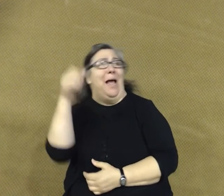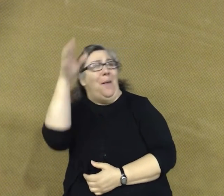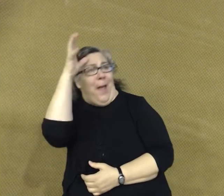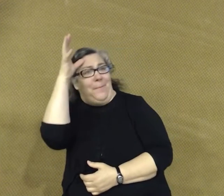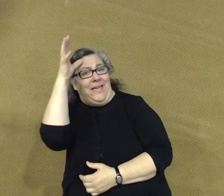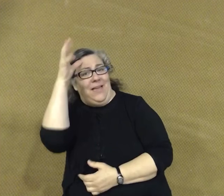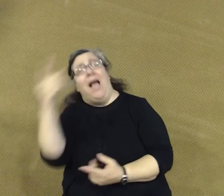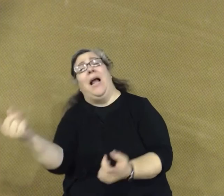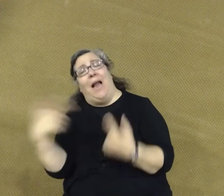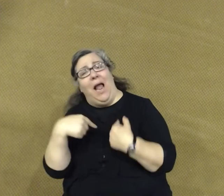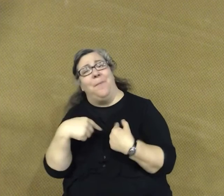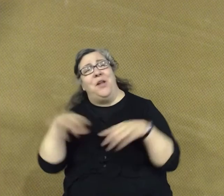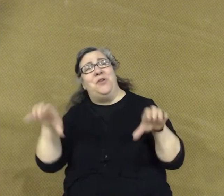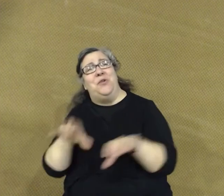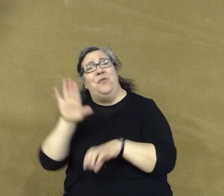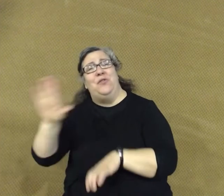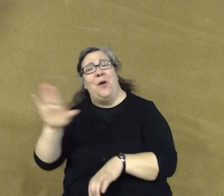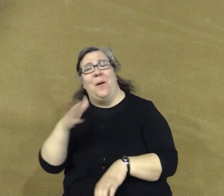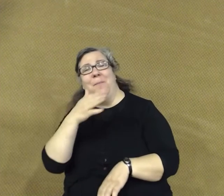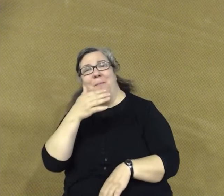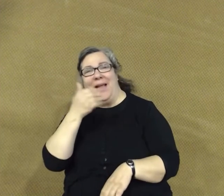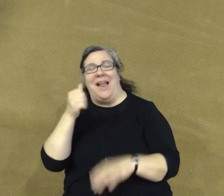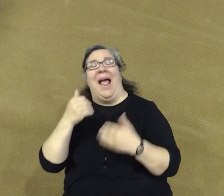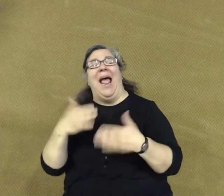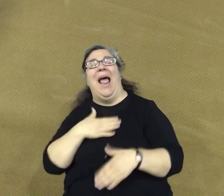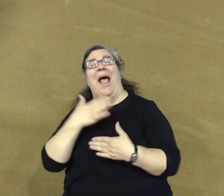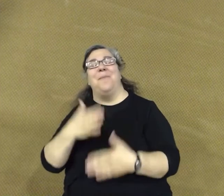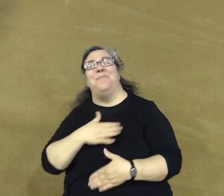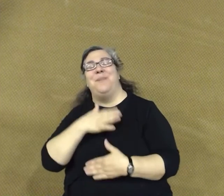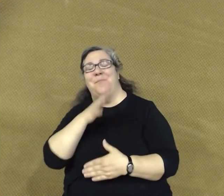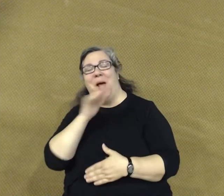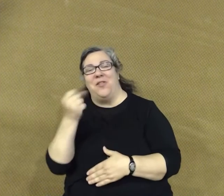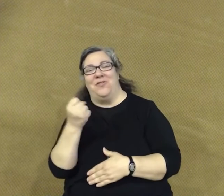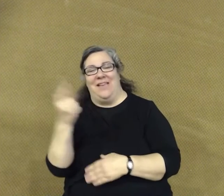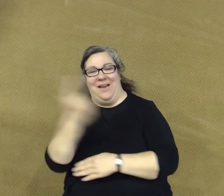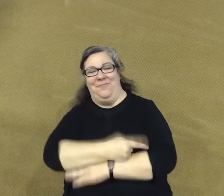feel in the Holy Ghost. We love you. Happy Mother's Day.